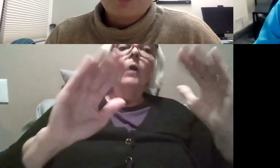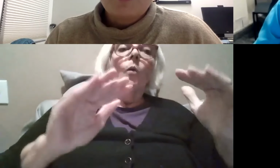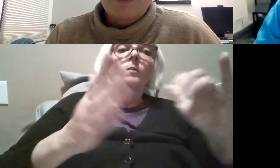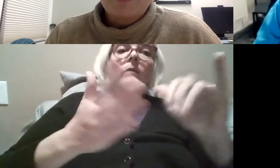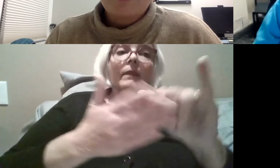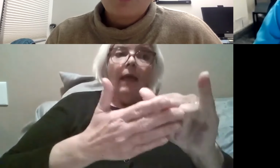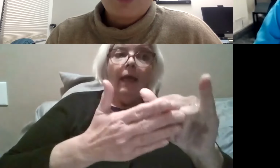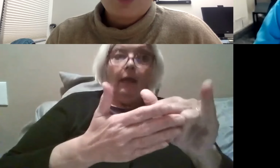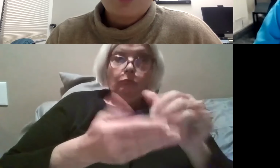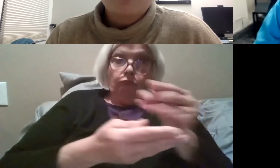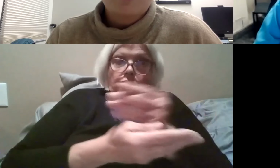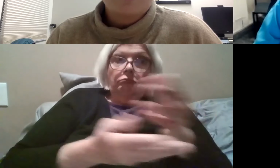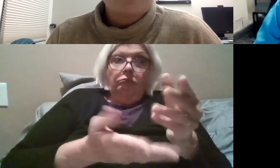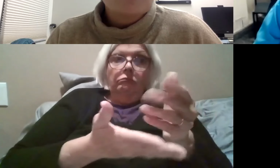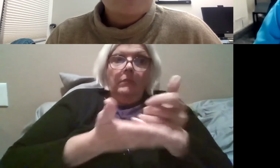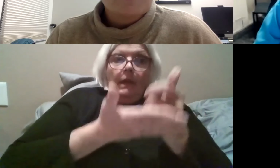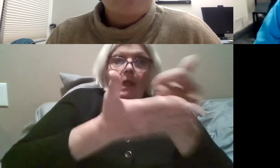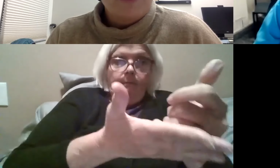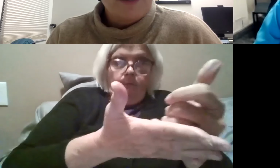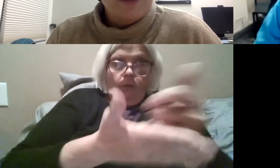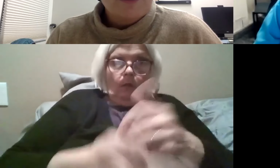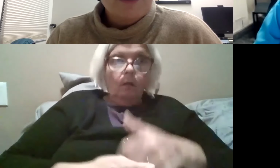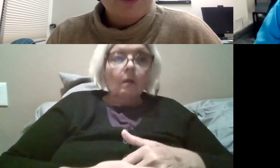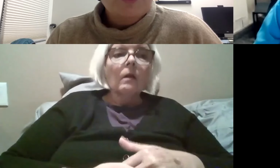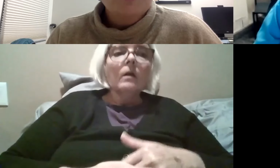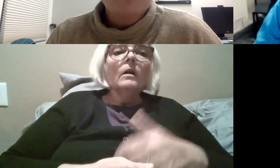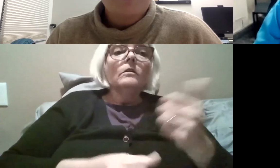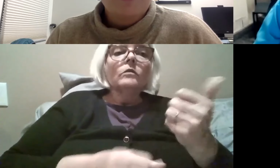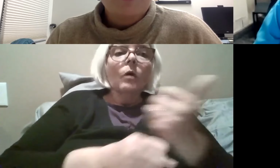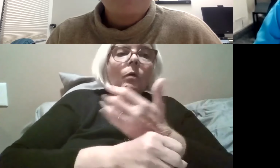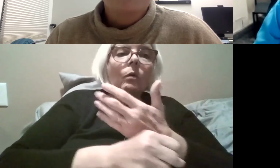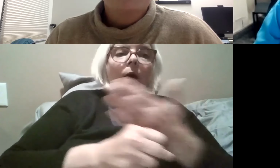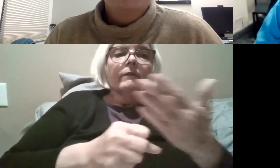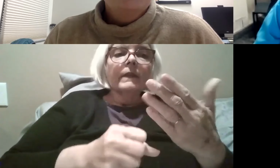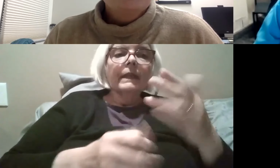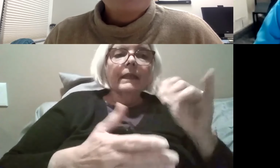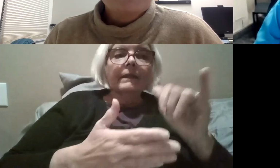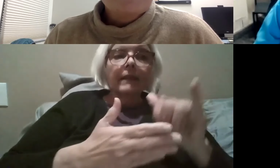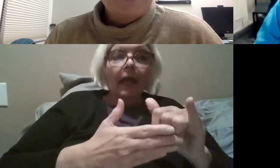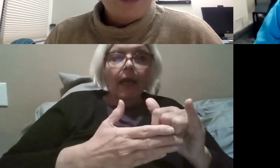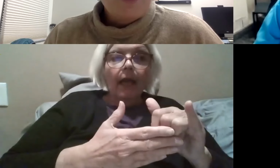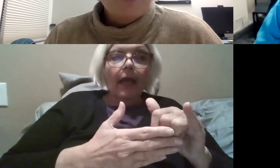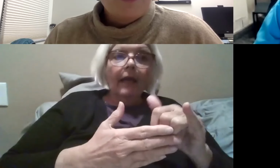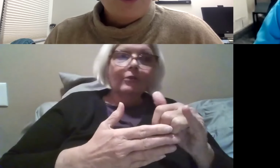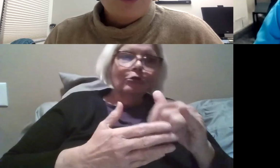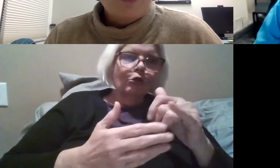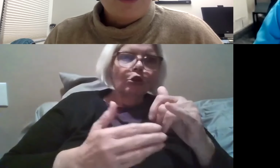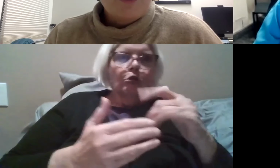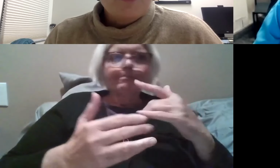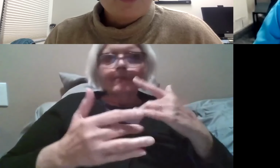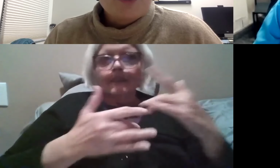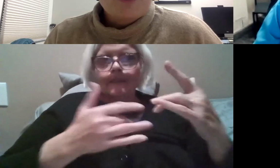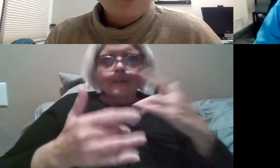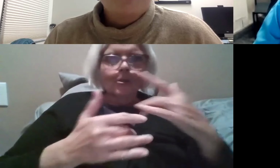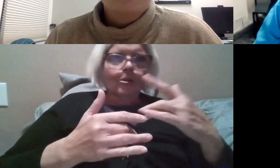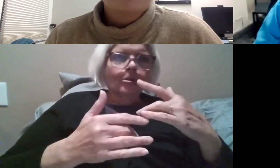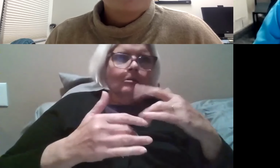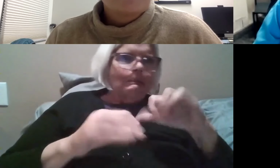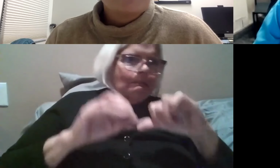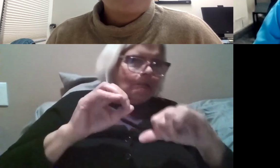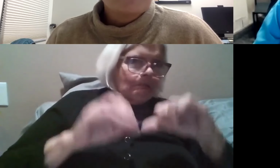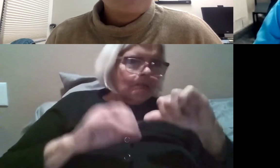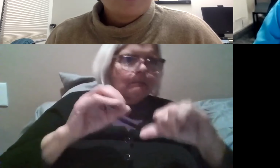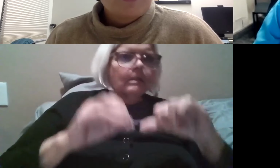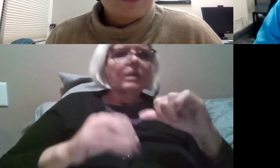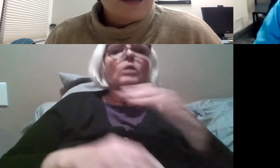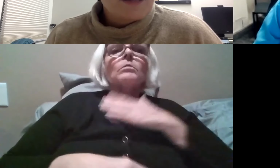article that you may question or that induces some fear in you, please seek out an article that helps to